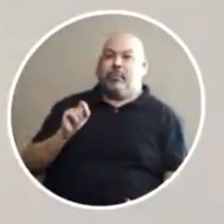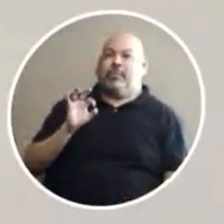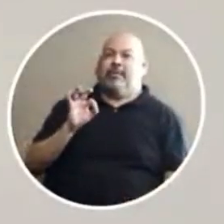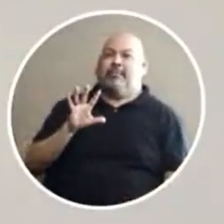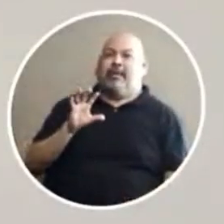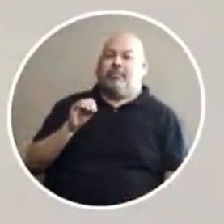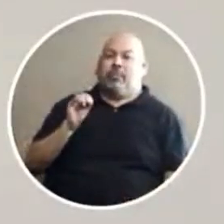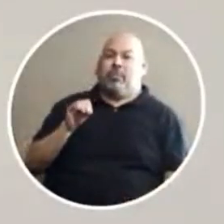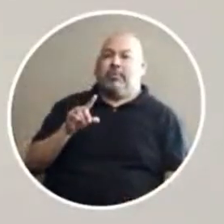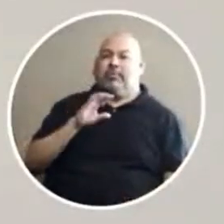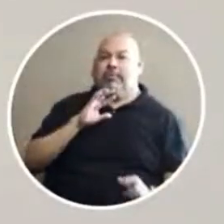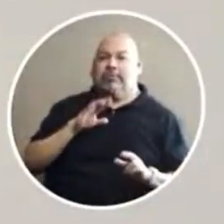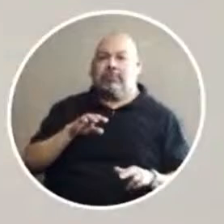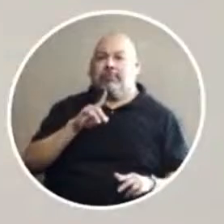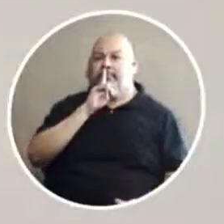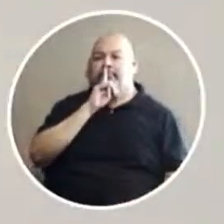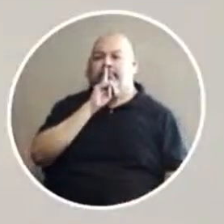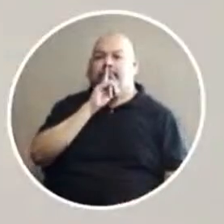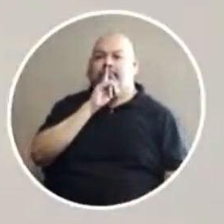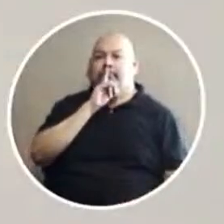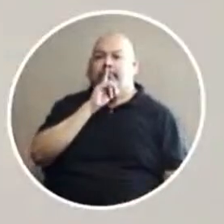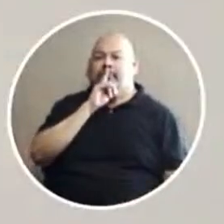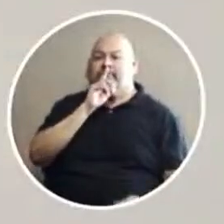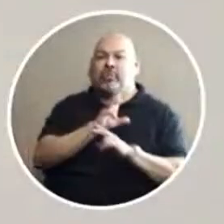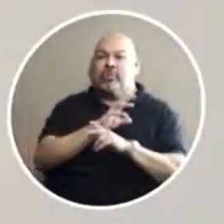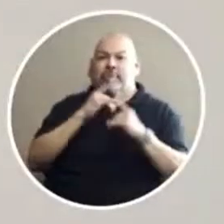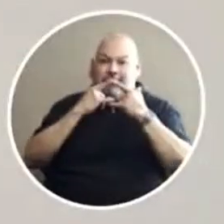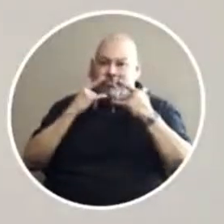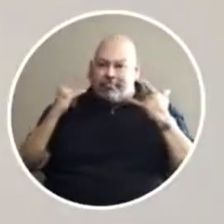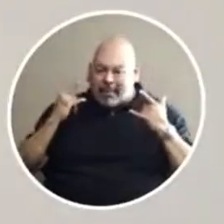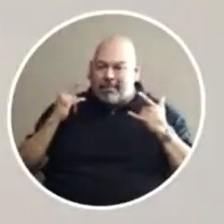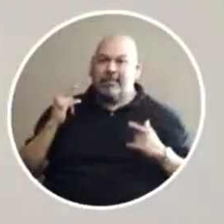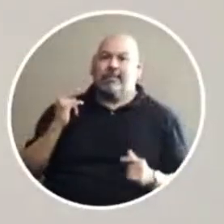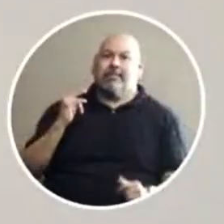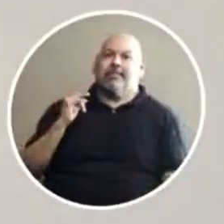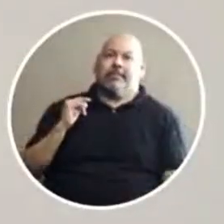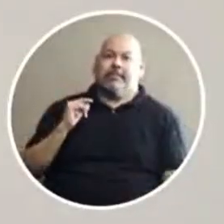0.95%, they reported not wearing a mask.